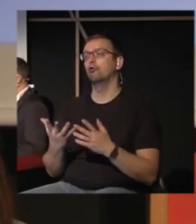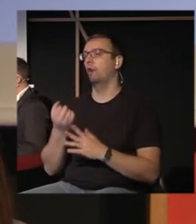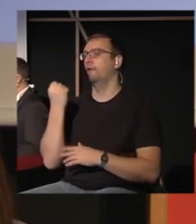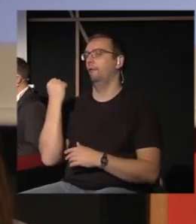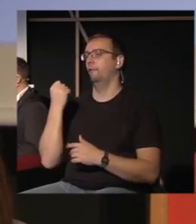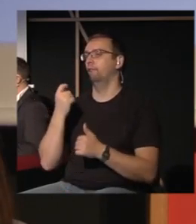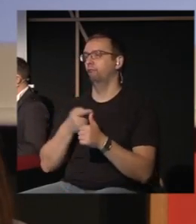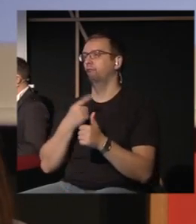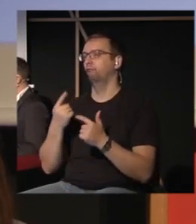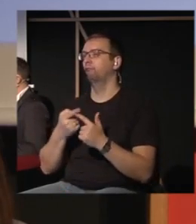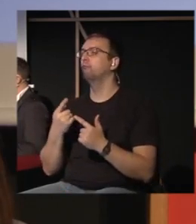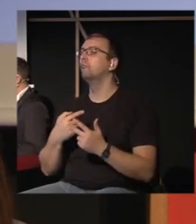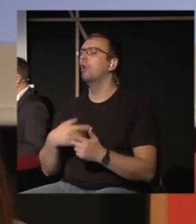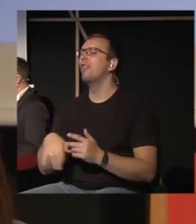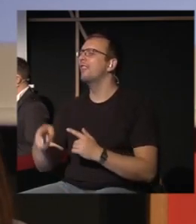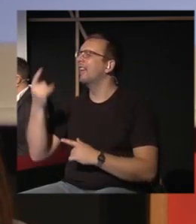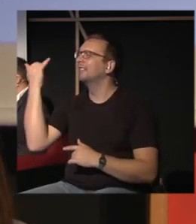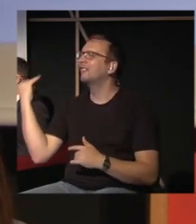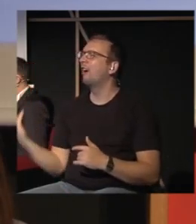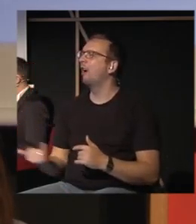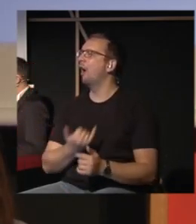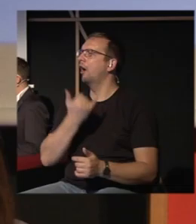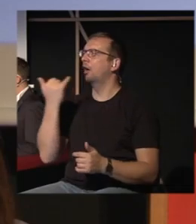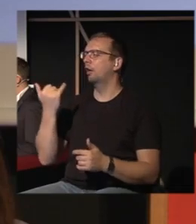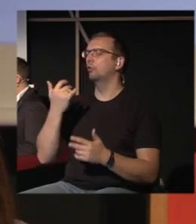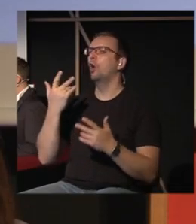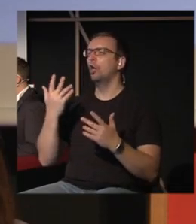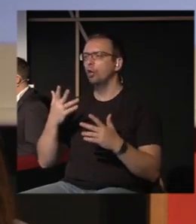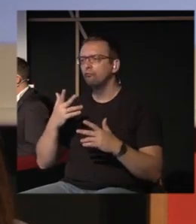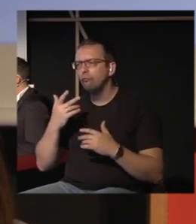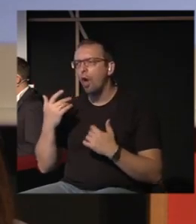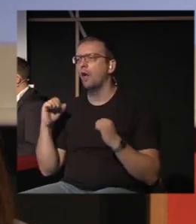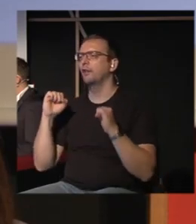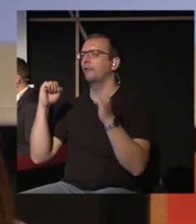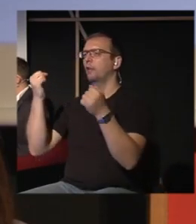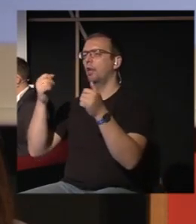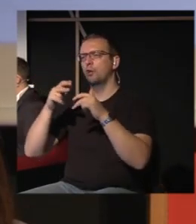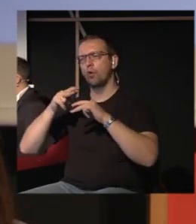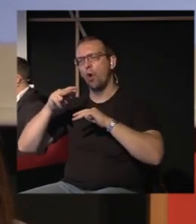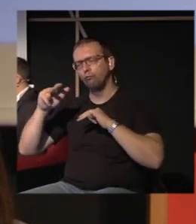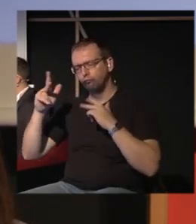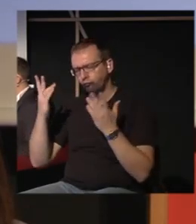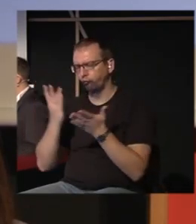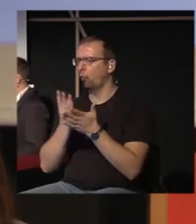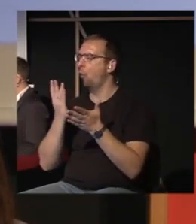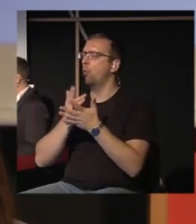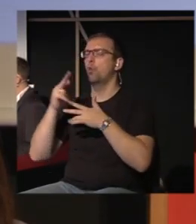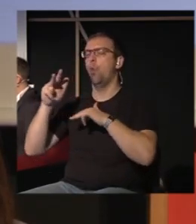years, we made some social changes. And for example,